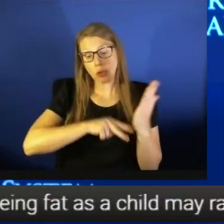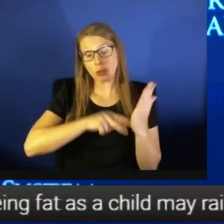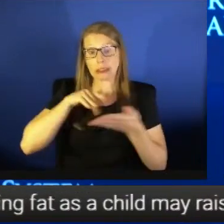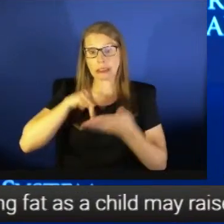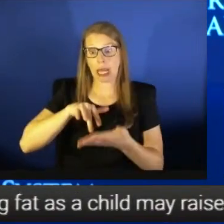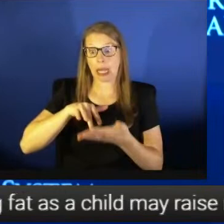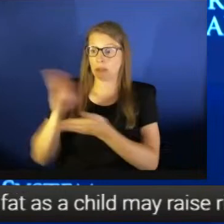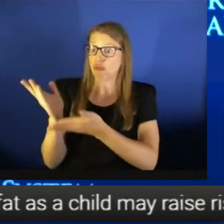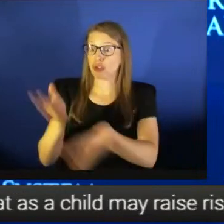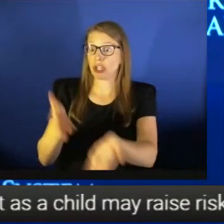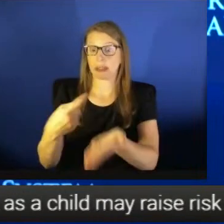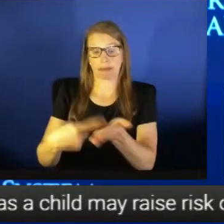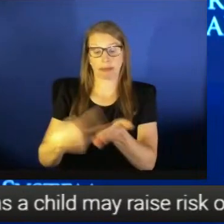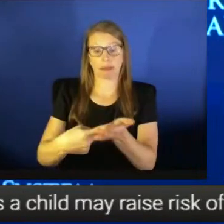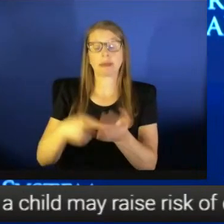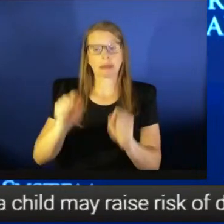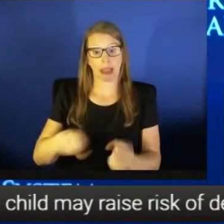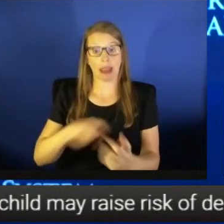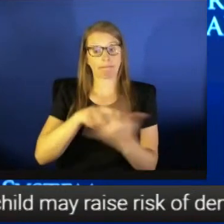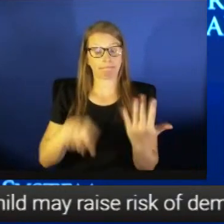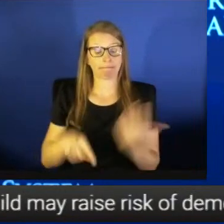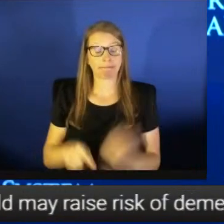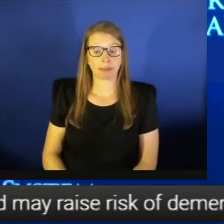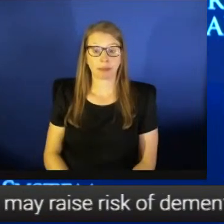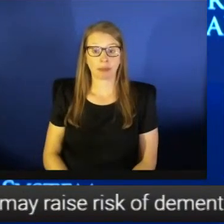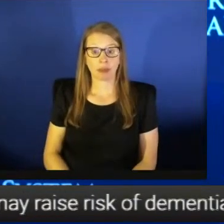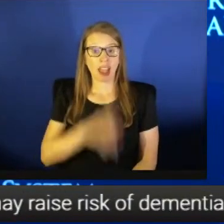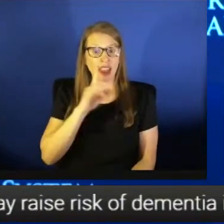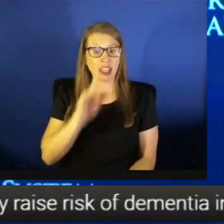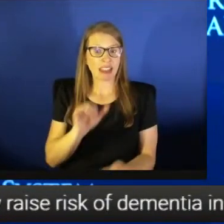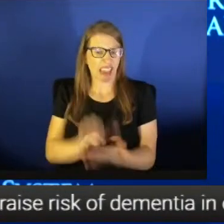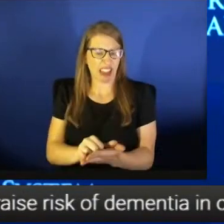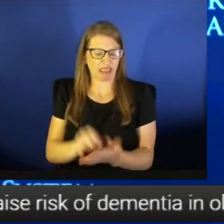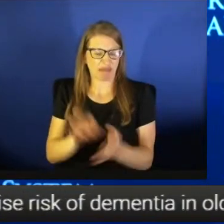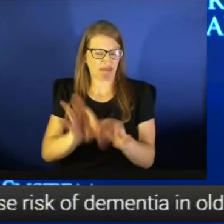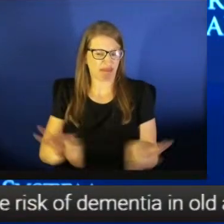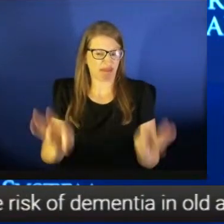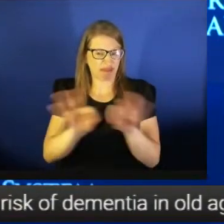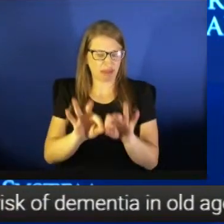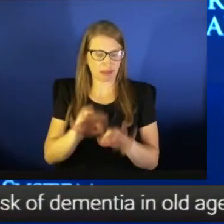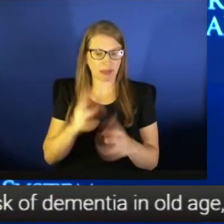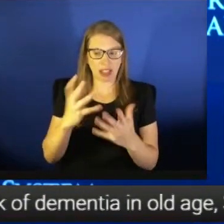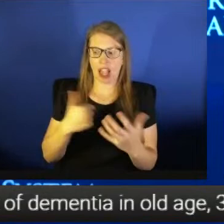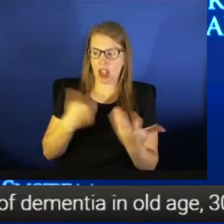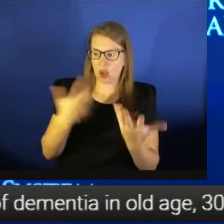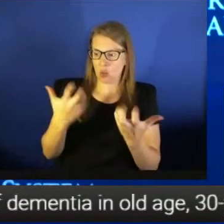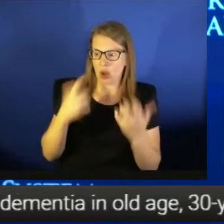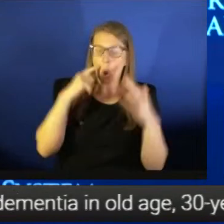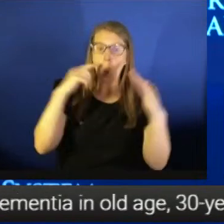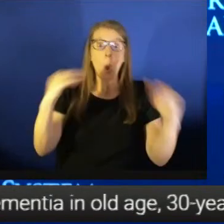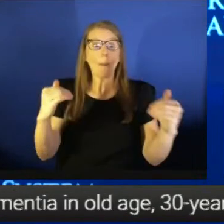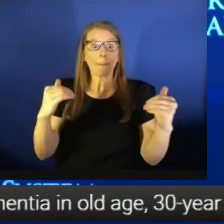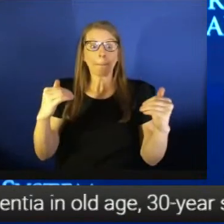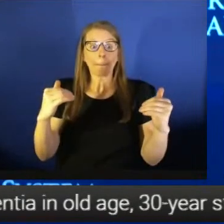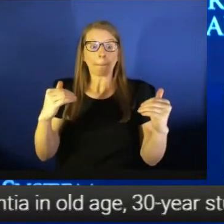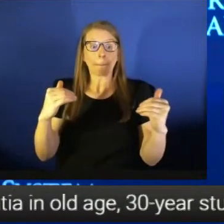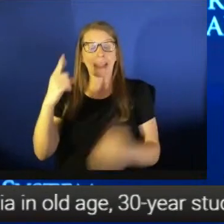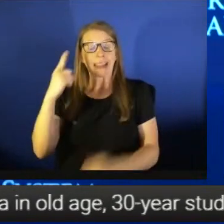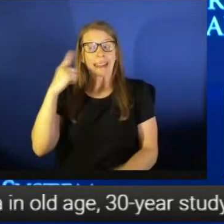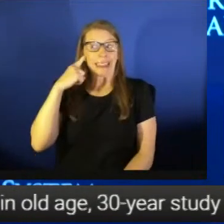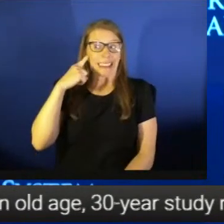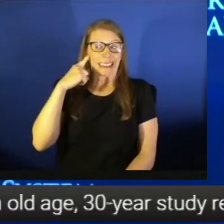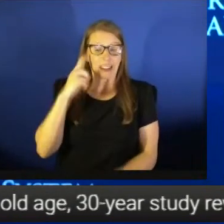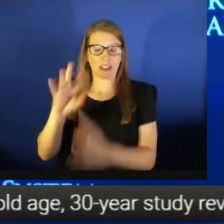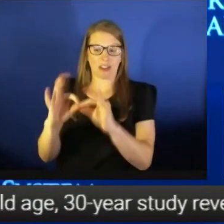can discuss those. And I think that's the thing, I want to hope that our families trust